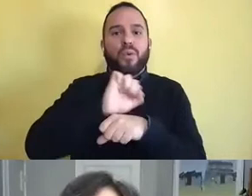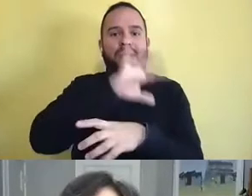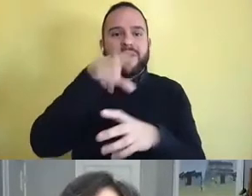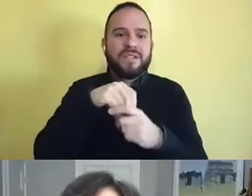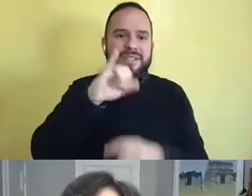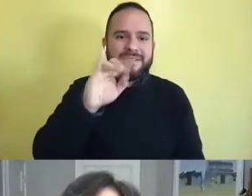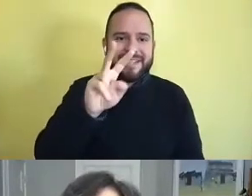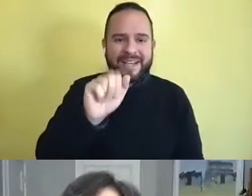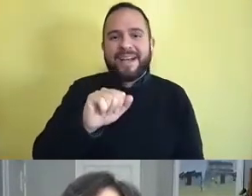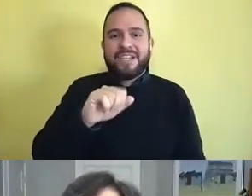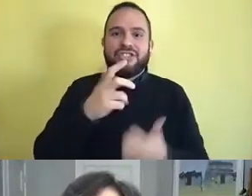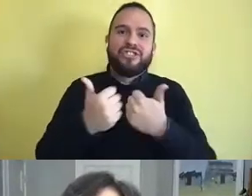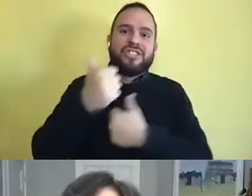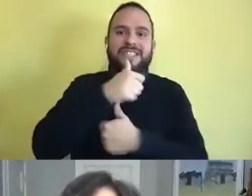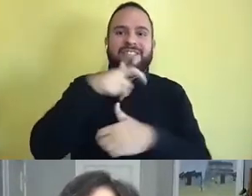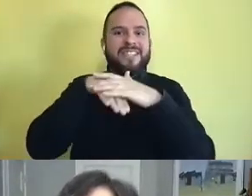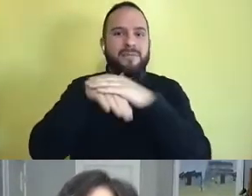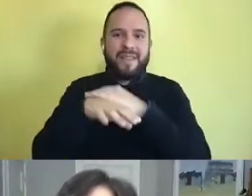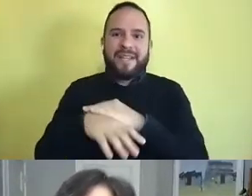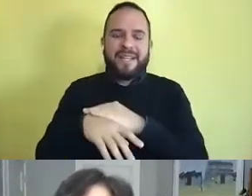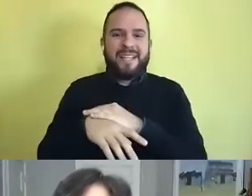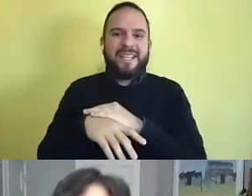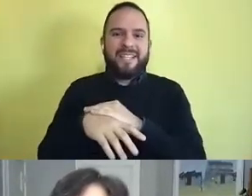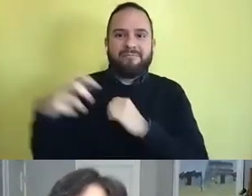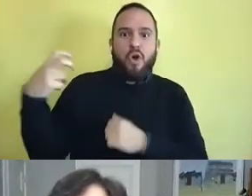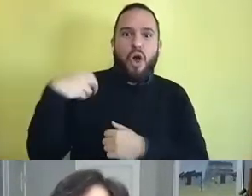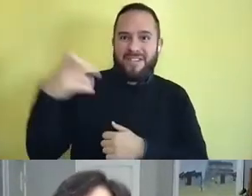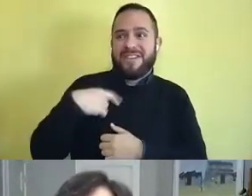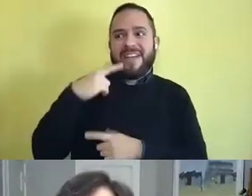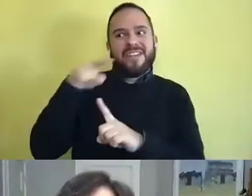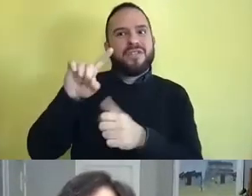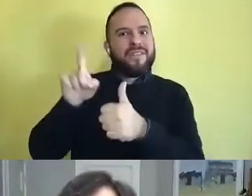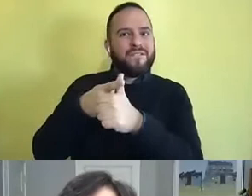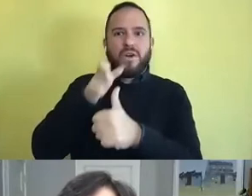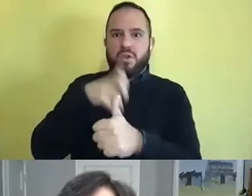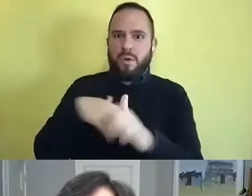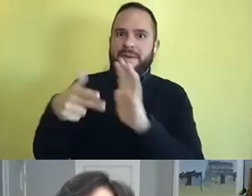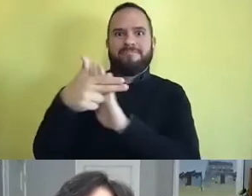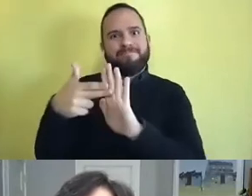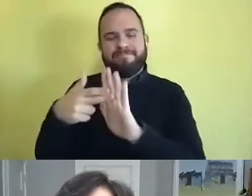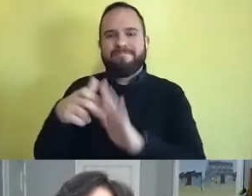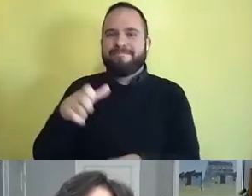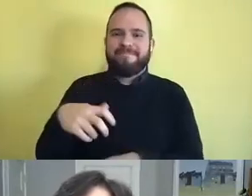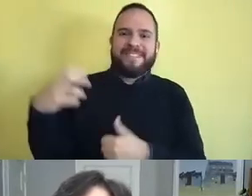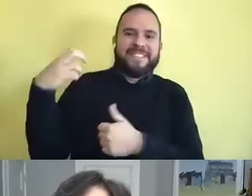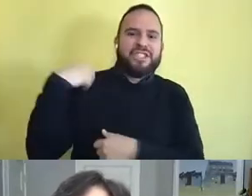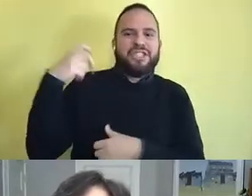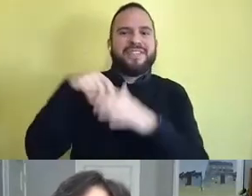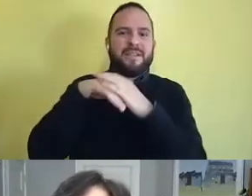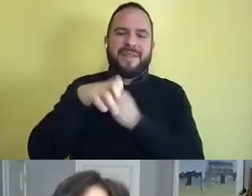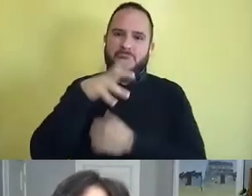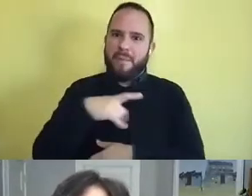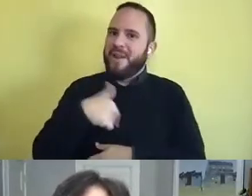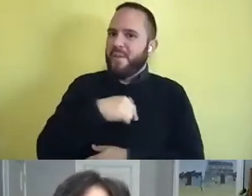chief accessibility officer. And I think she was the first woman to be named as a chief accessibility officer too, which we were very proud of. Frances is